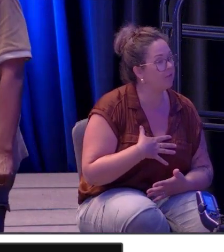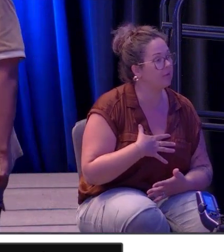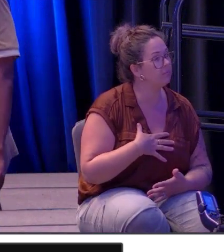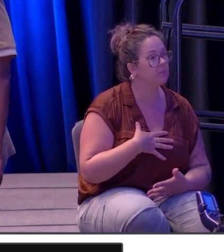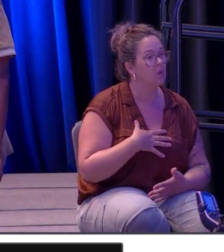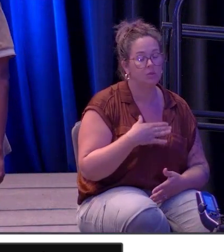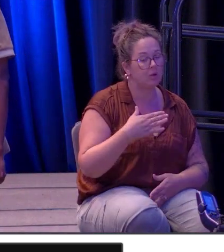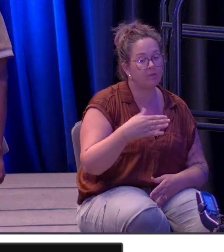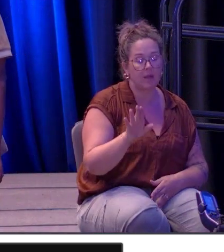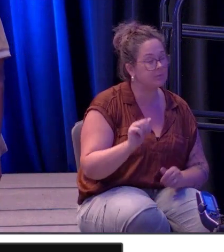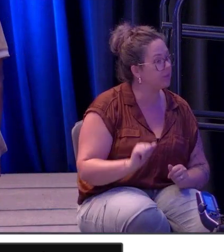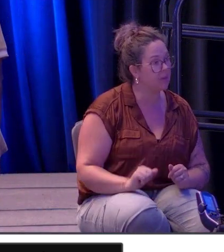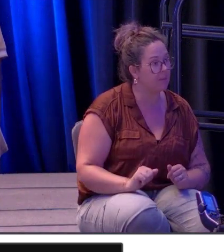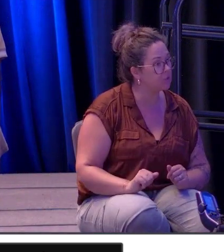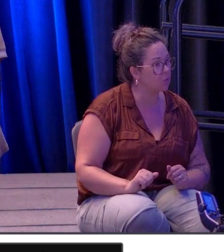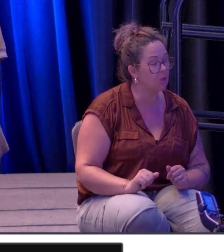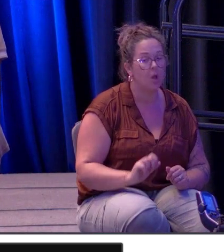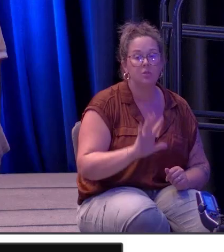Yep, exactly.